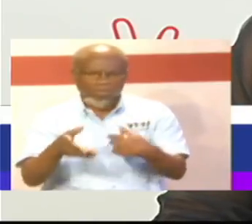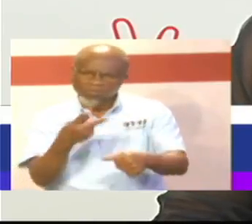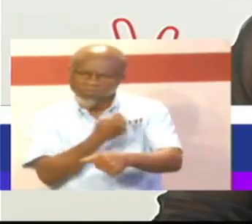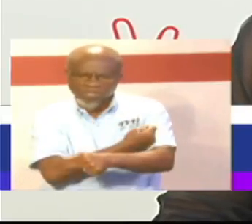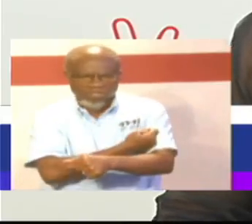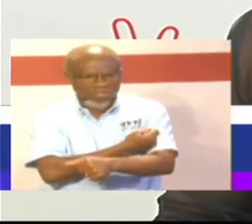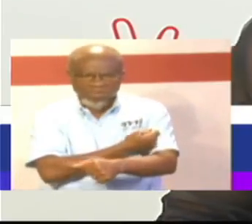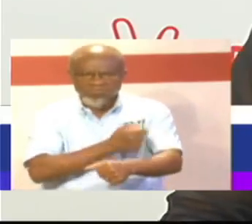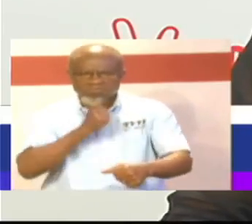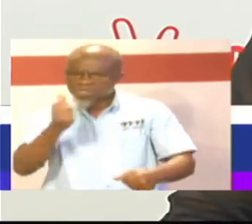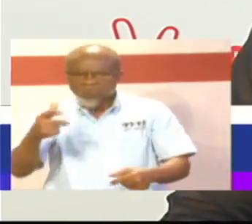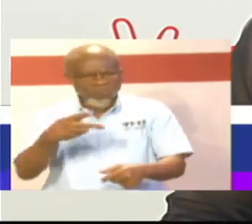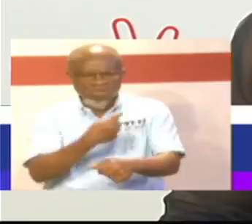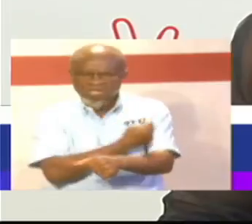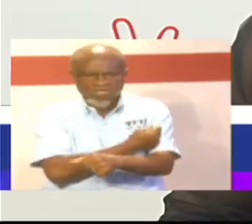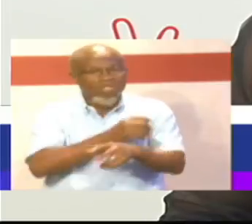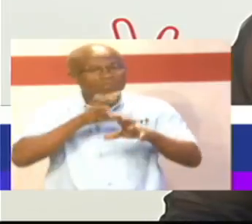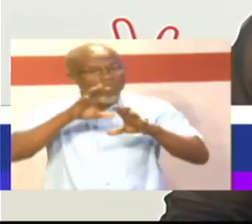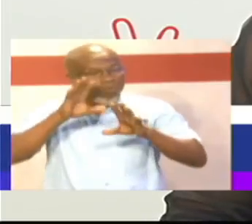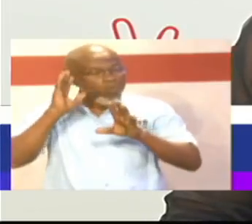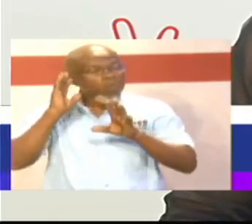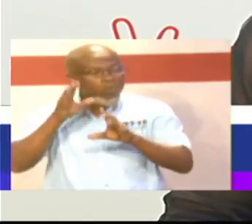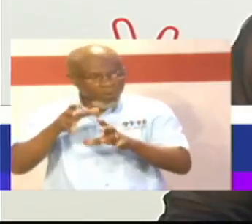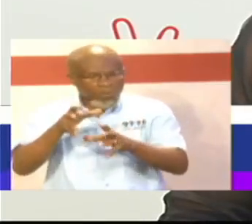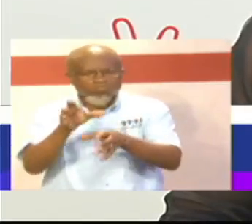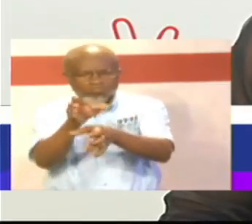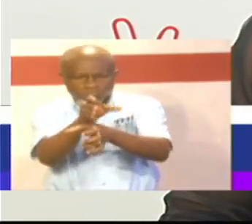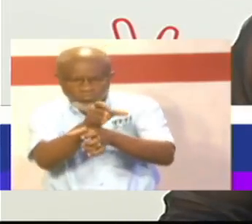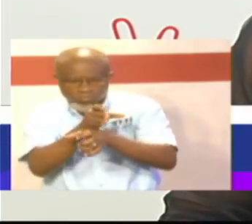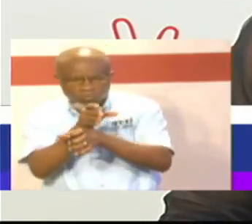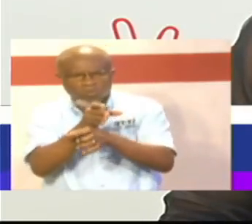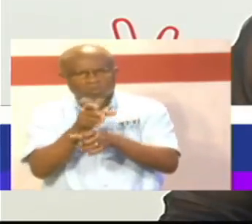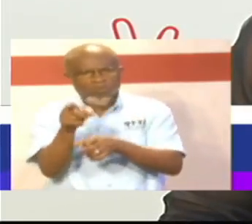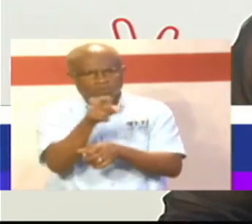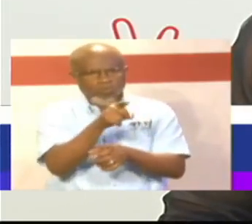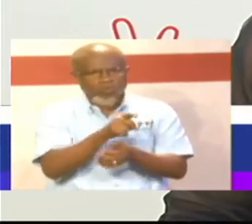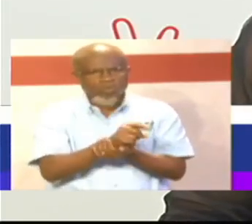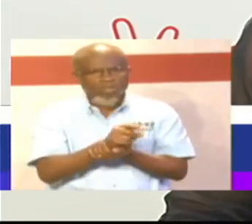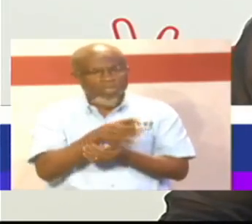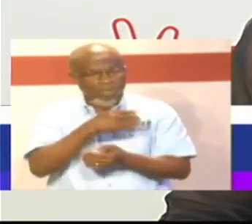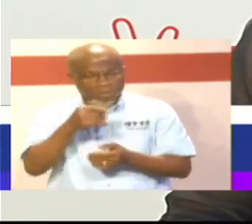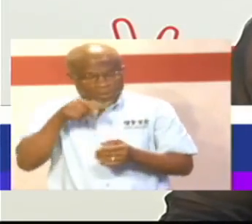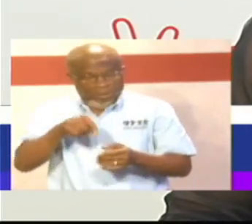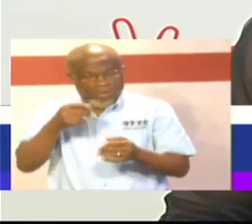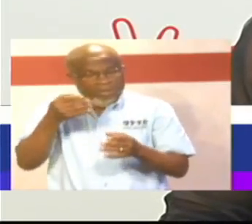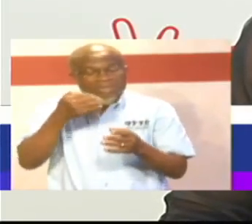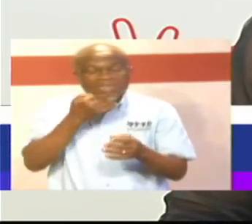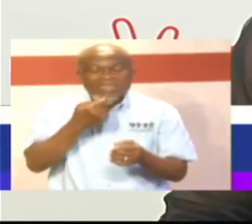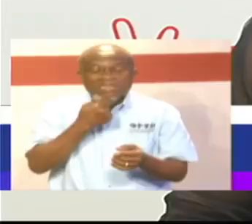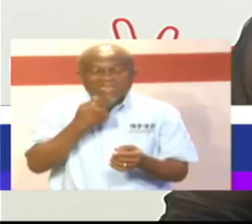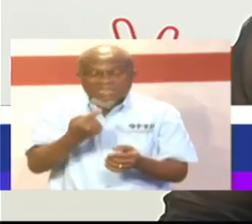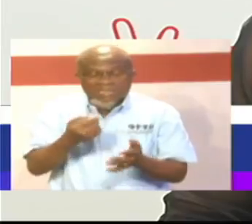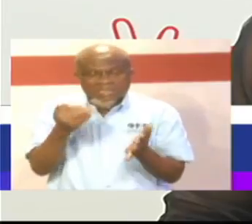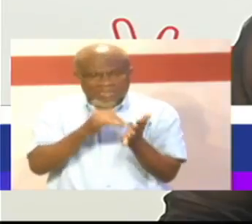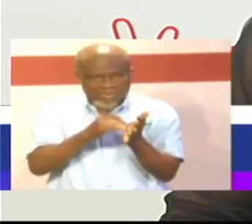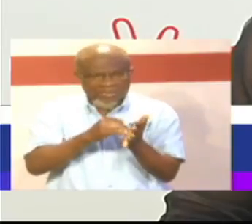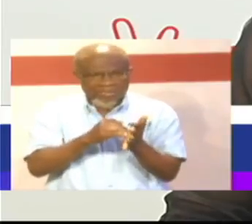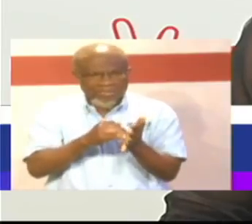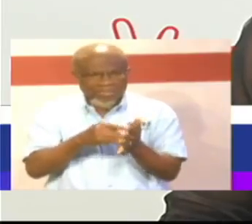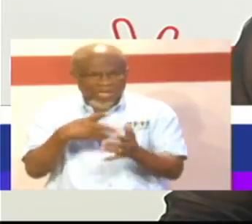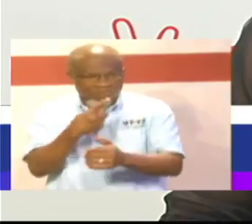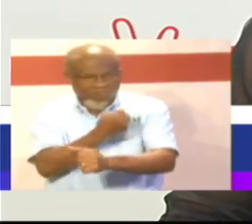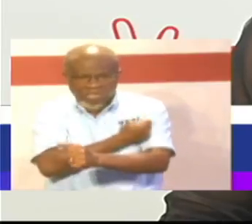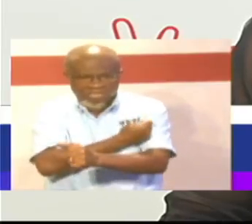Honorable Minister of Health, Minister Diyal Singh, would like to confirm that vaccination status